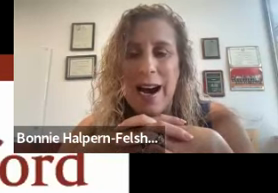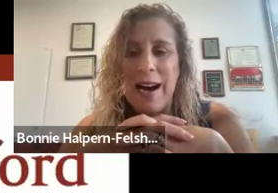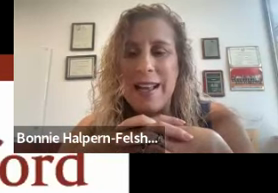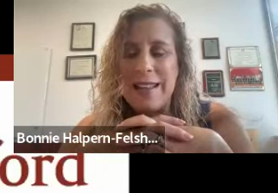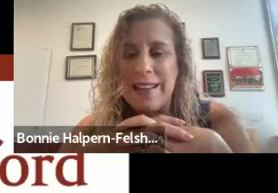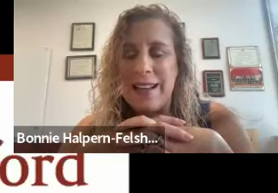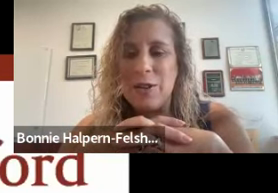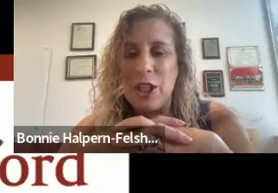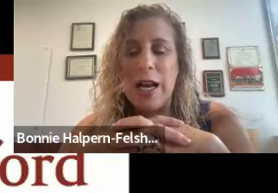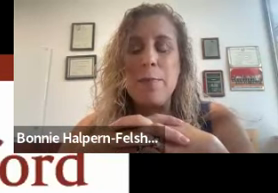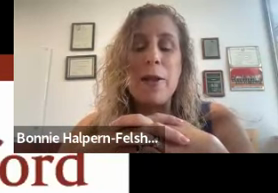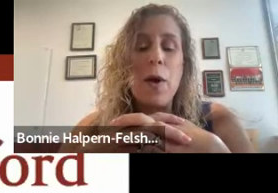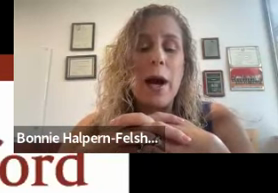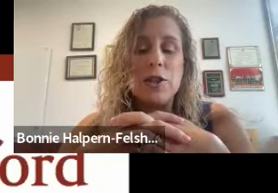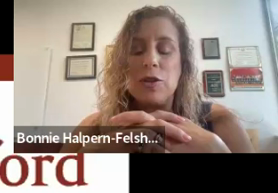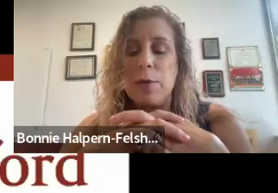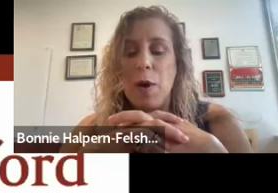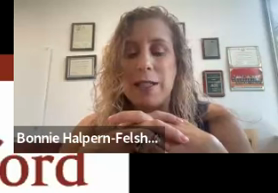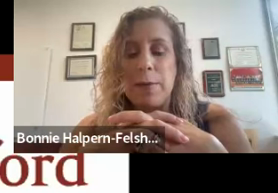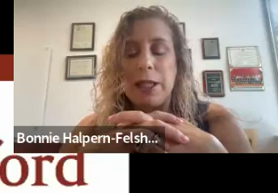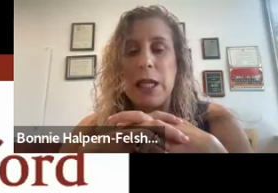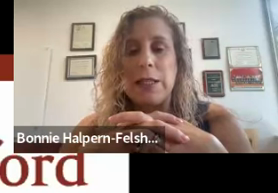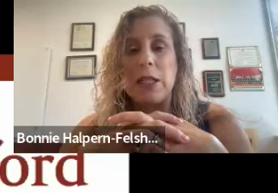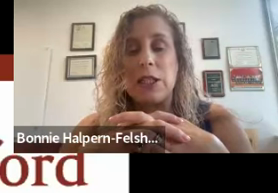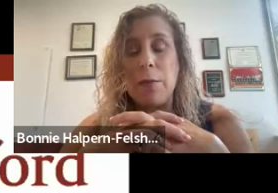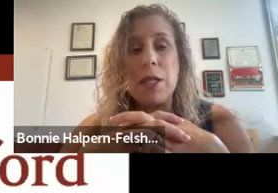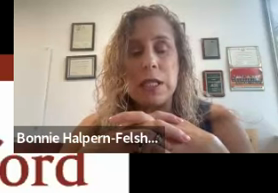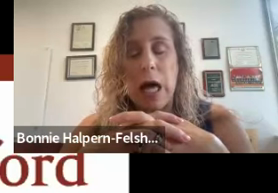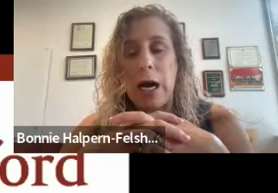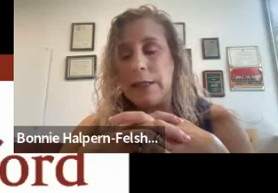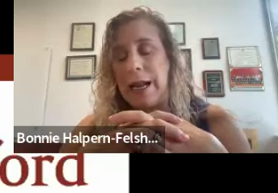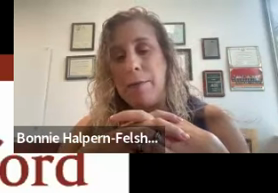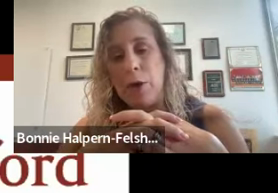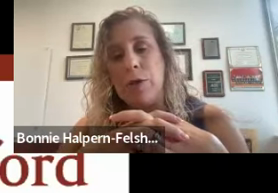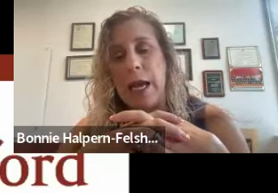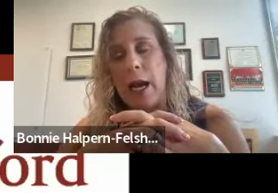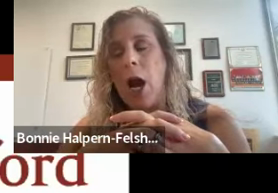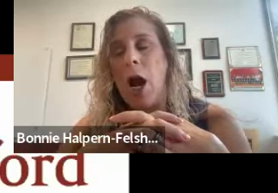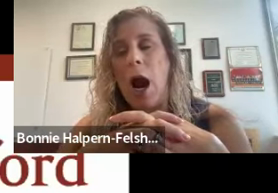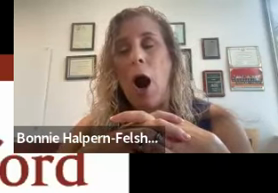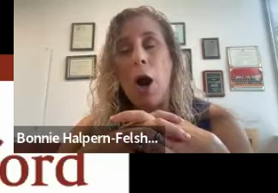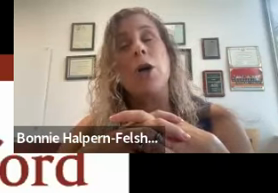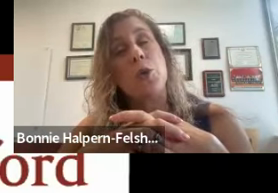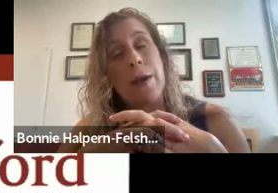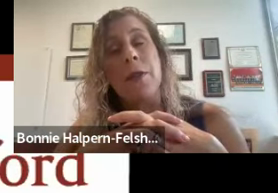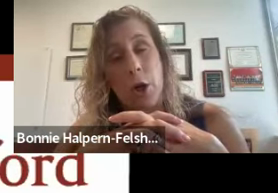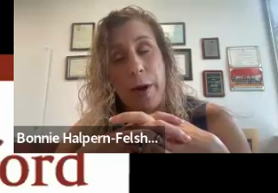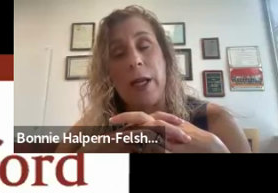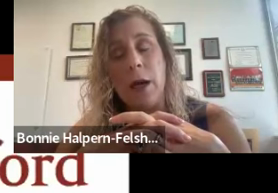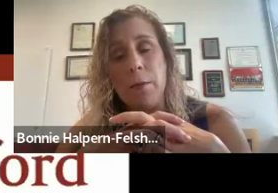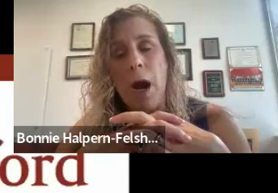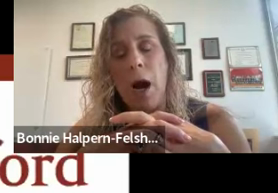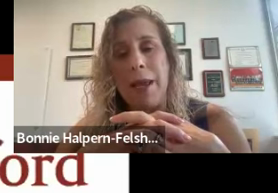brain that goes along. And by the way, also, some of you were asking about the slides. Some of the slides that I'm using are also in